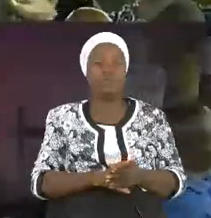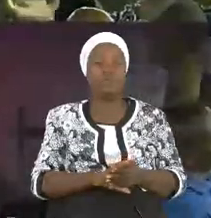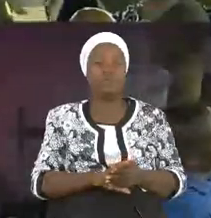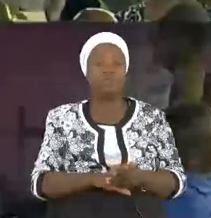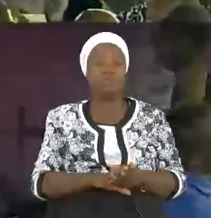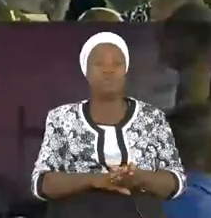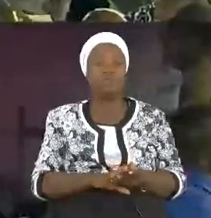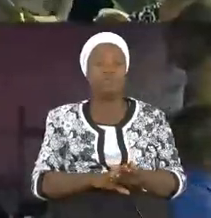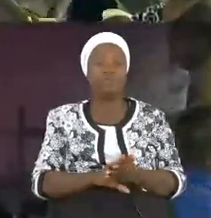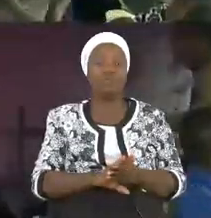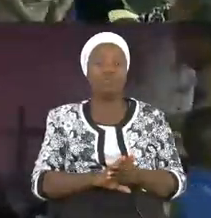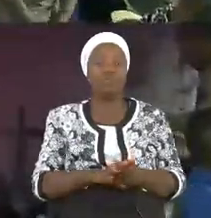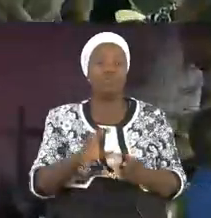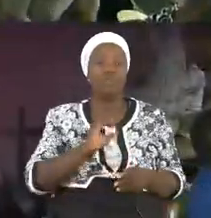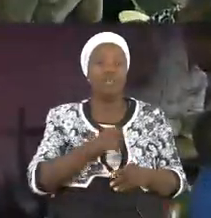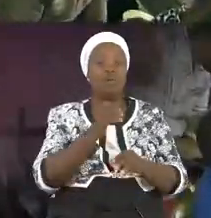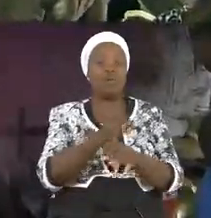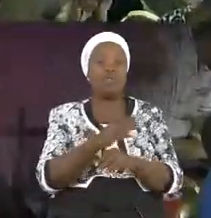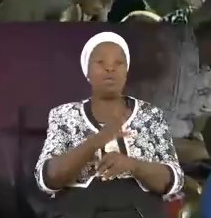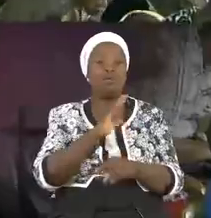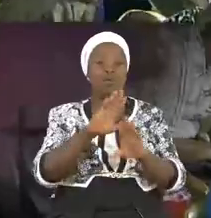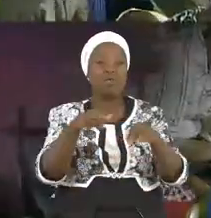as they take your names and your particulars.